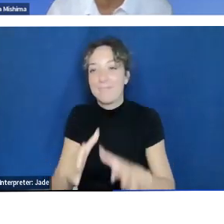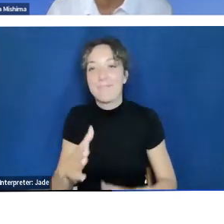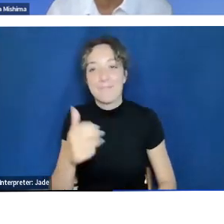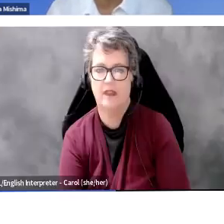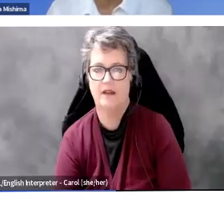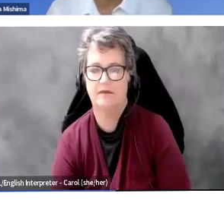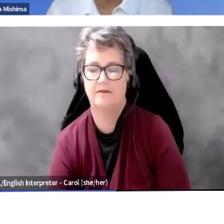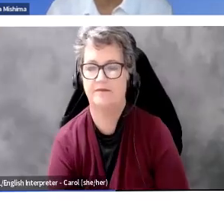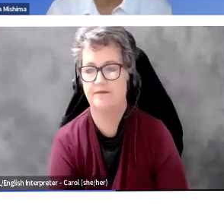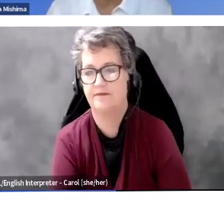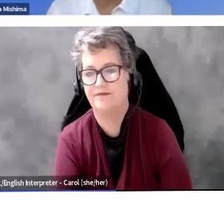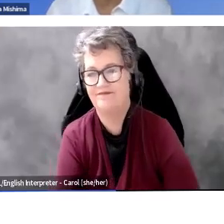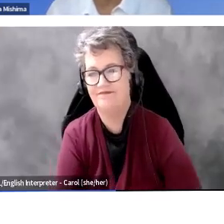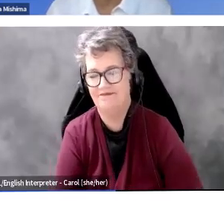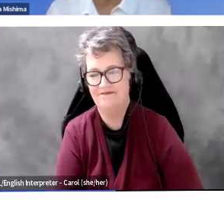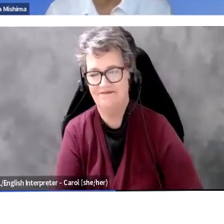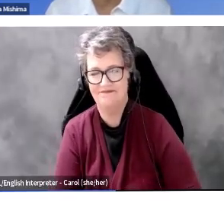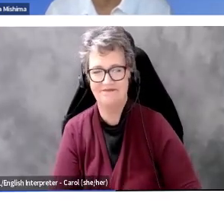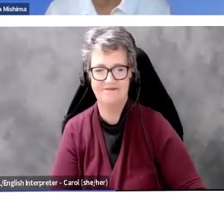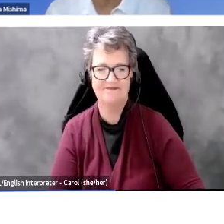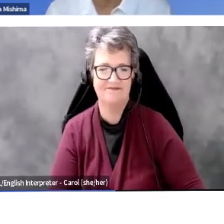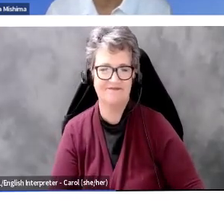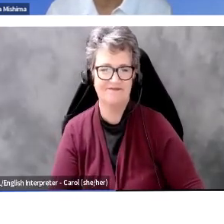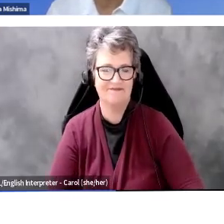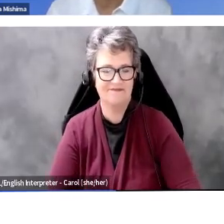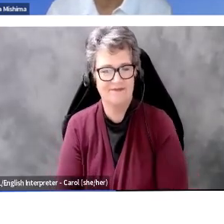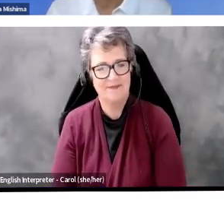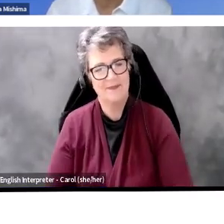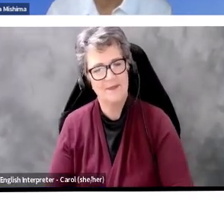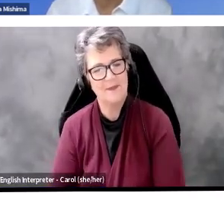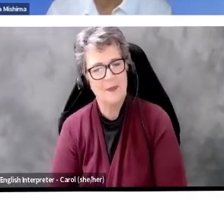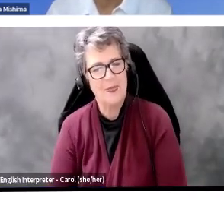you would say, under this program.